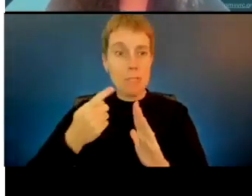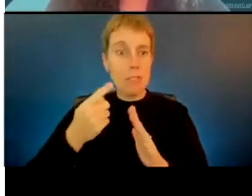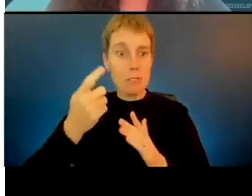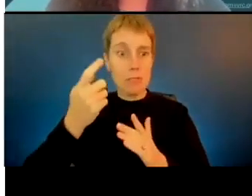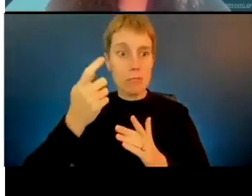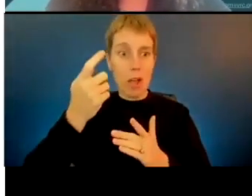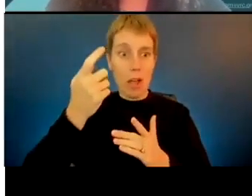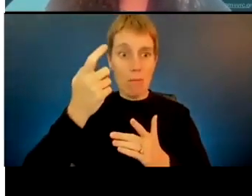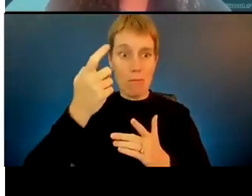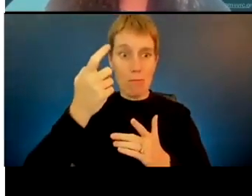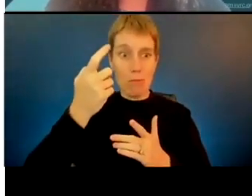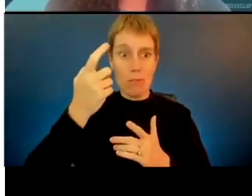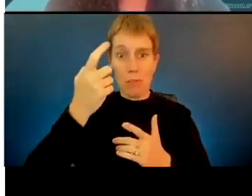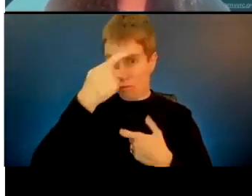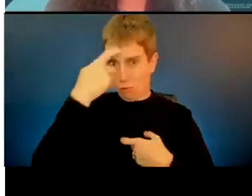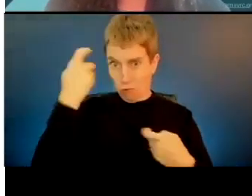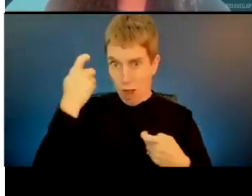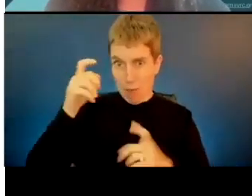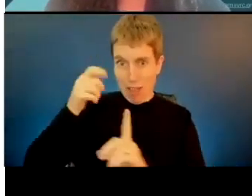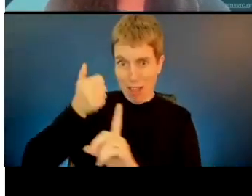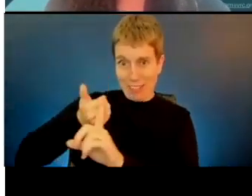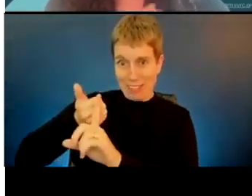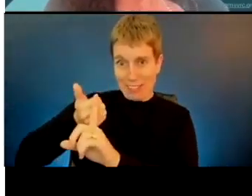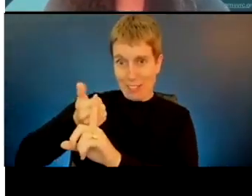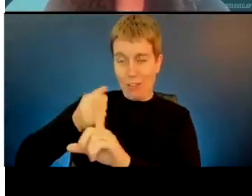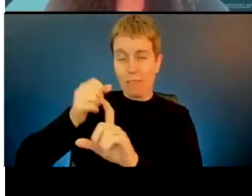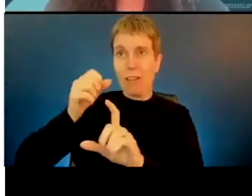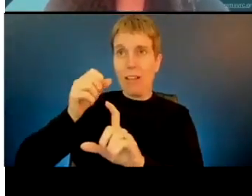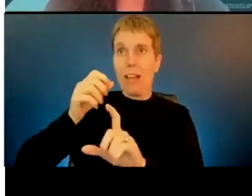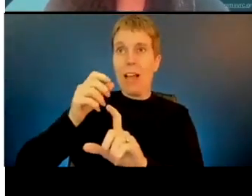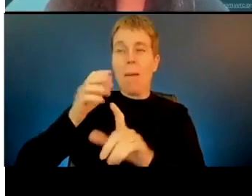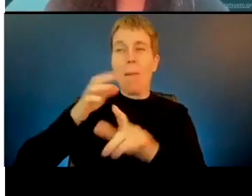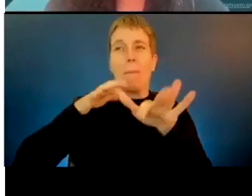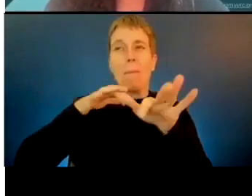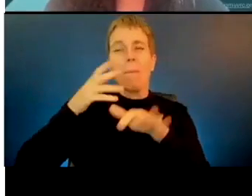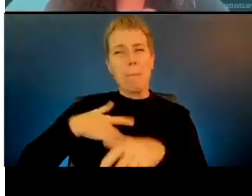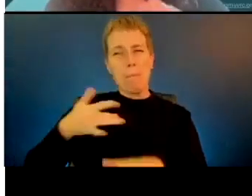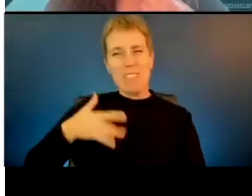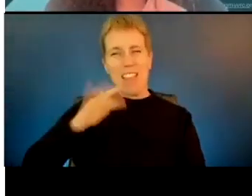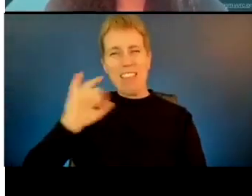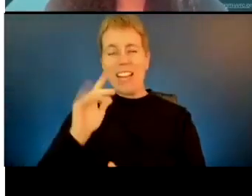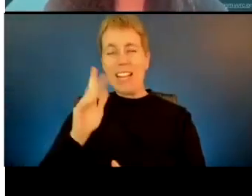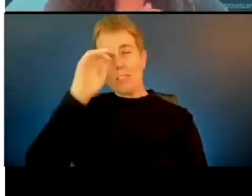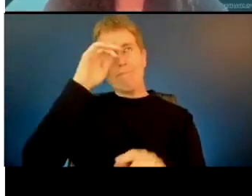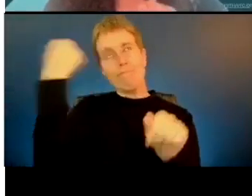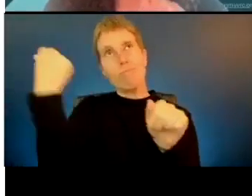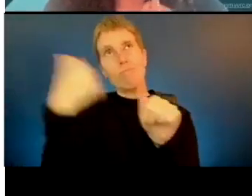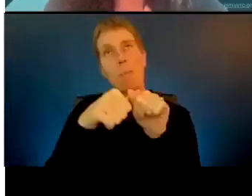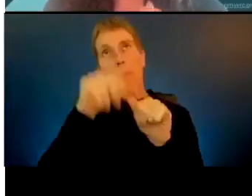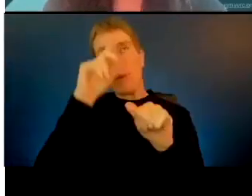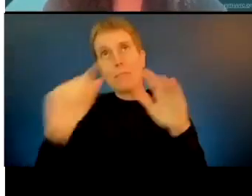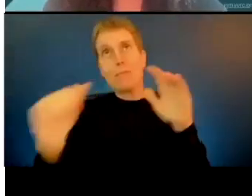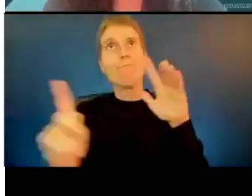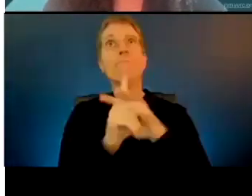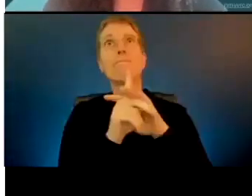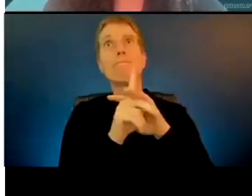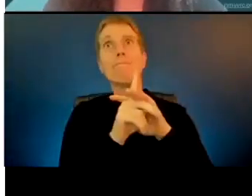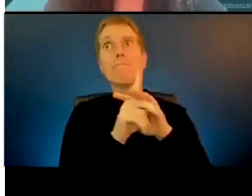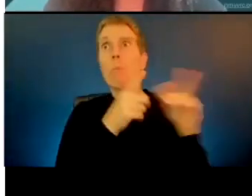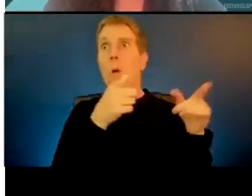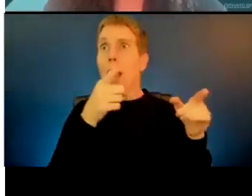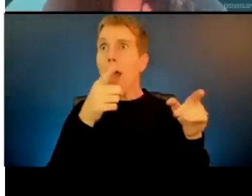event. But a reminder in itself isn't always re-traumatizing. Someone isn't getting exposed to another life-threatening